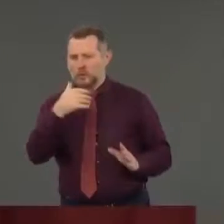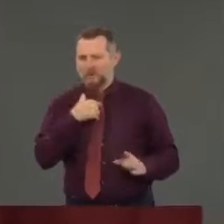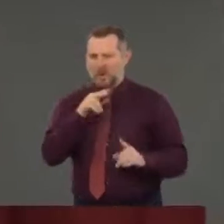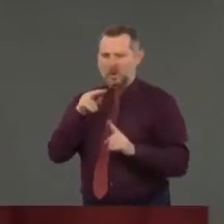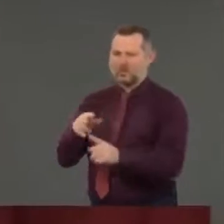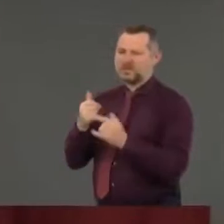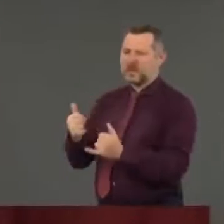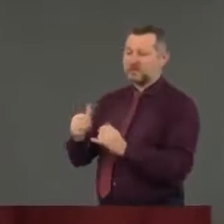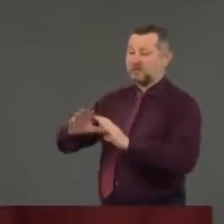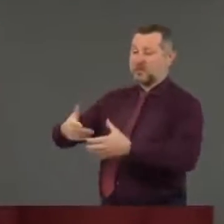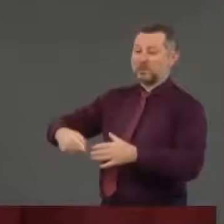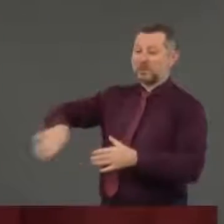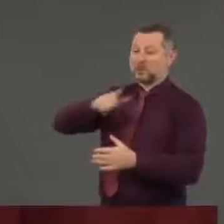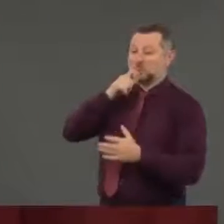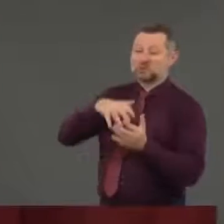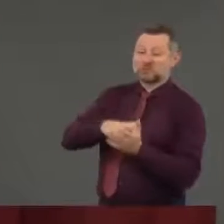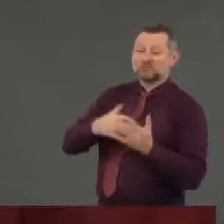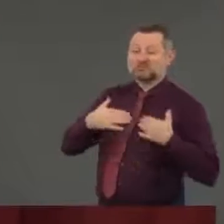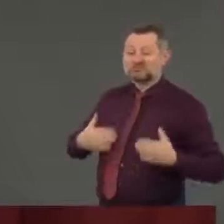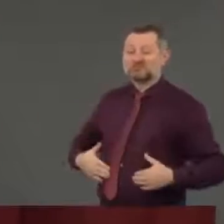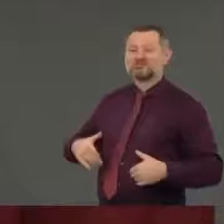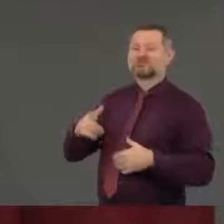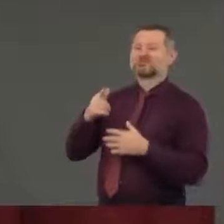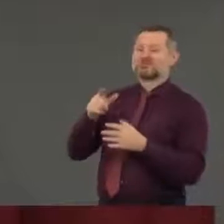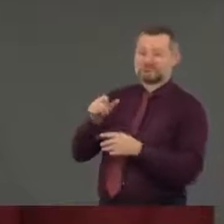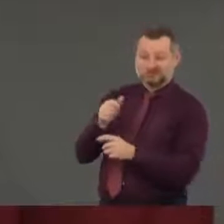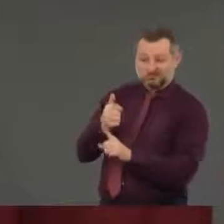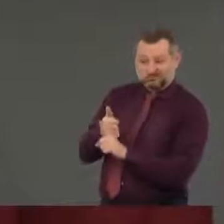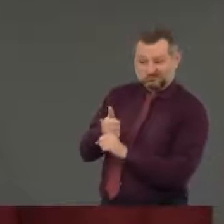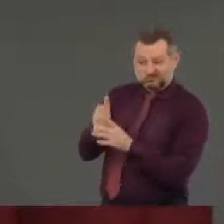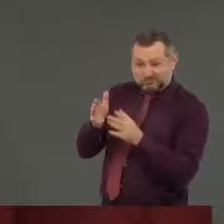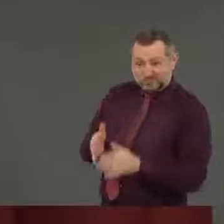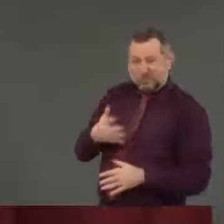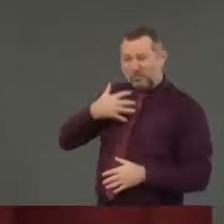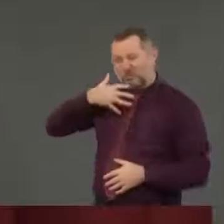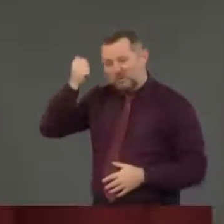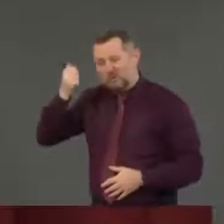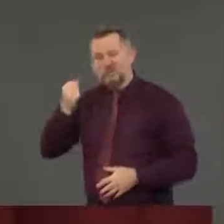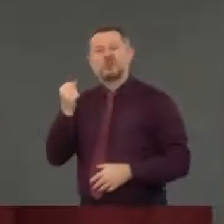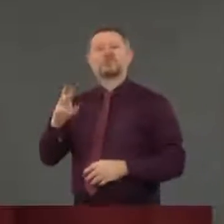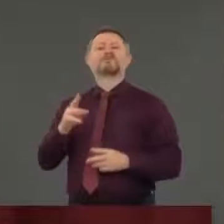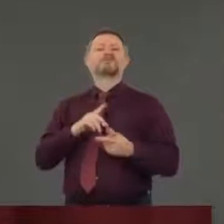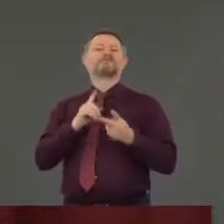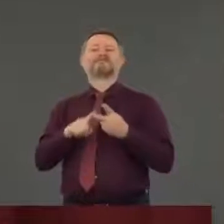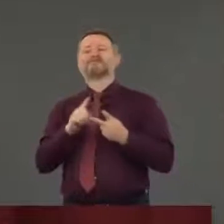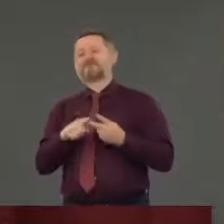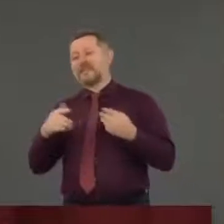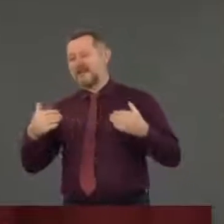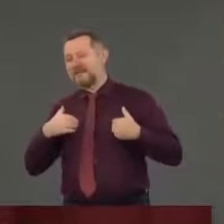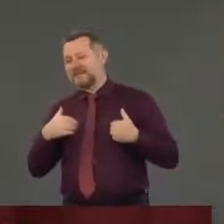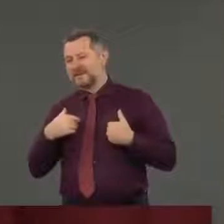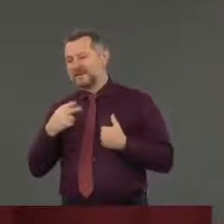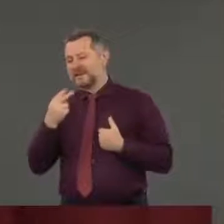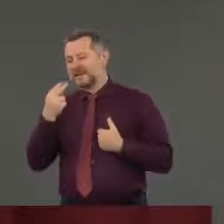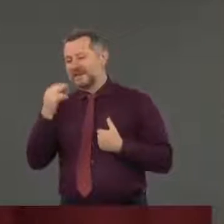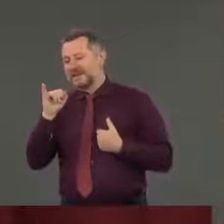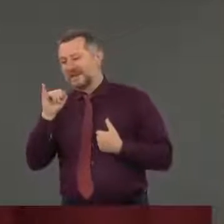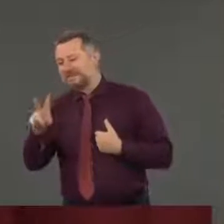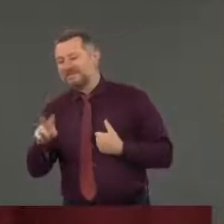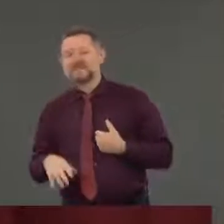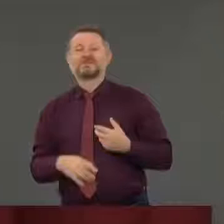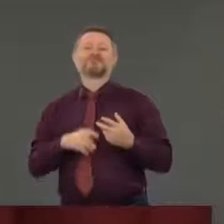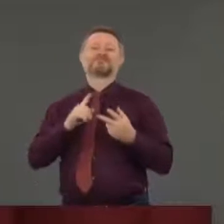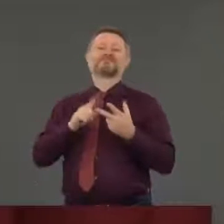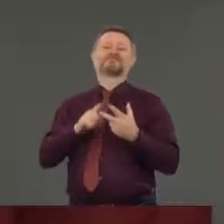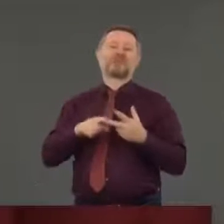whether they're an individual who is elderly, whether it's somebody who has HIV, other